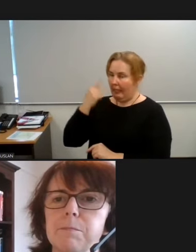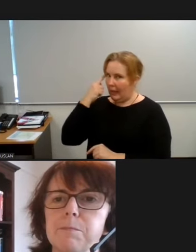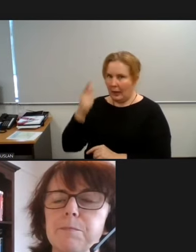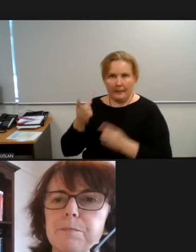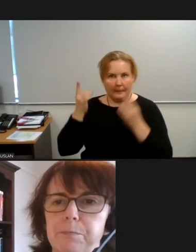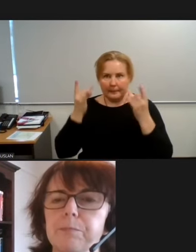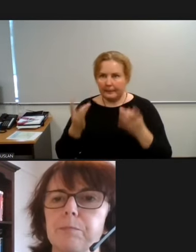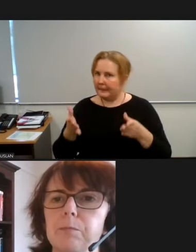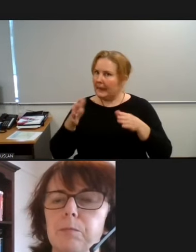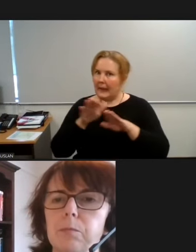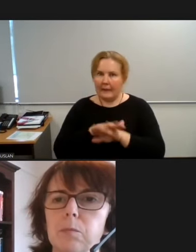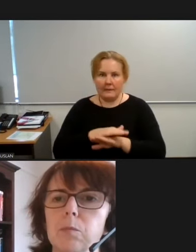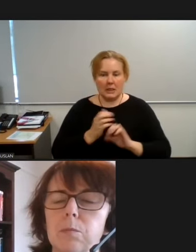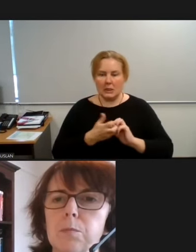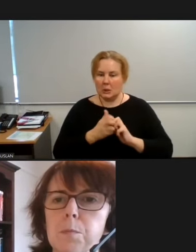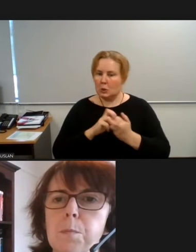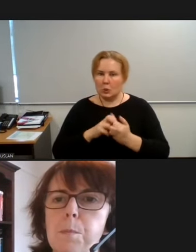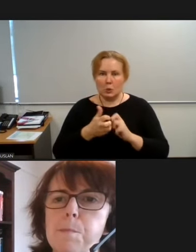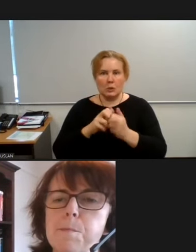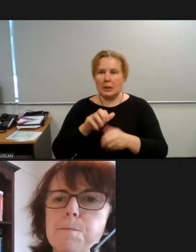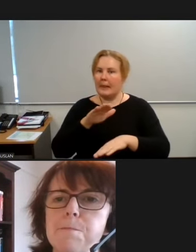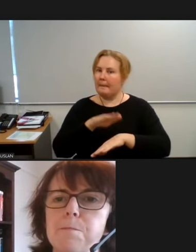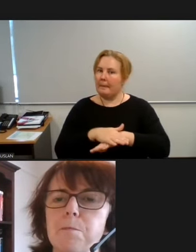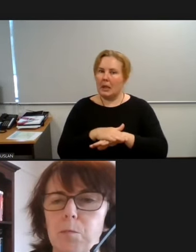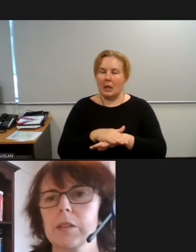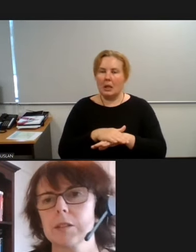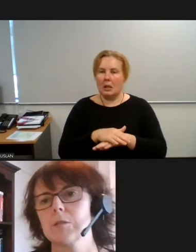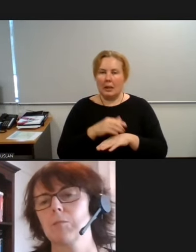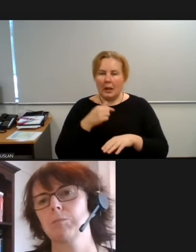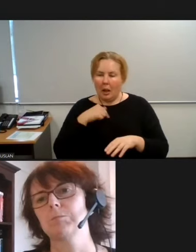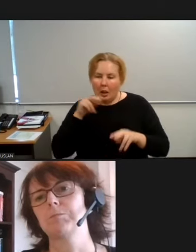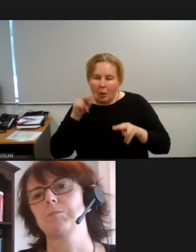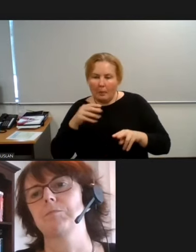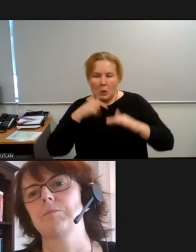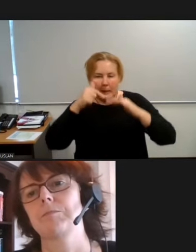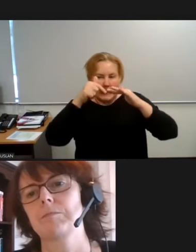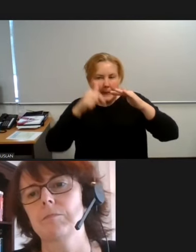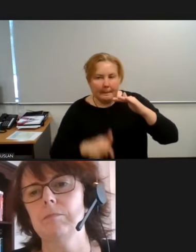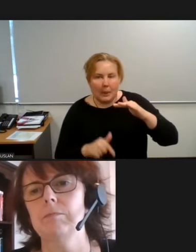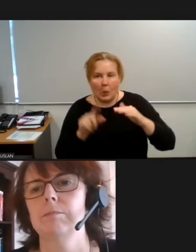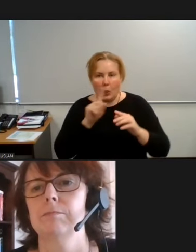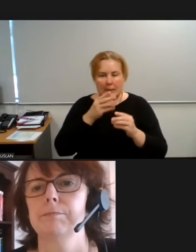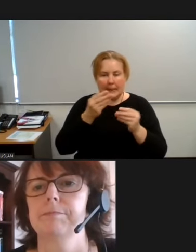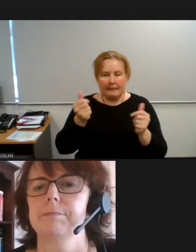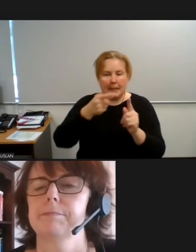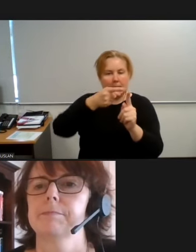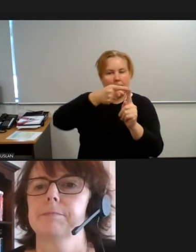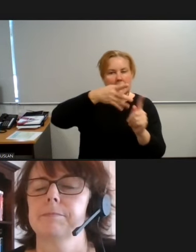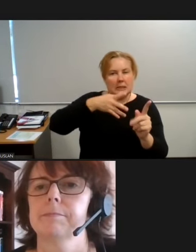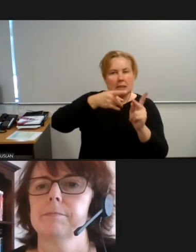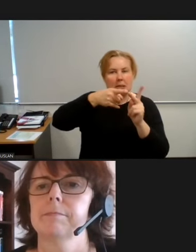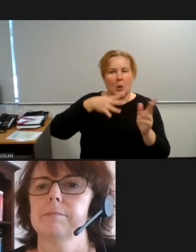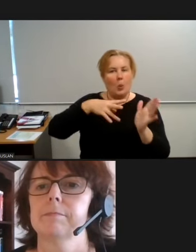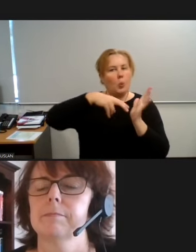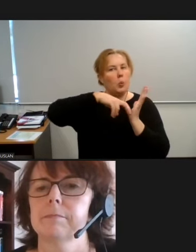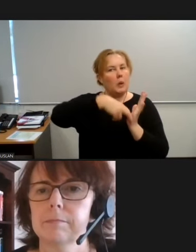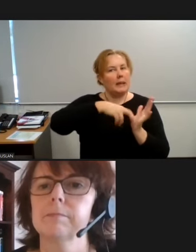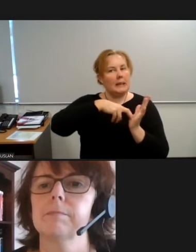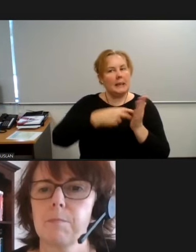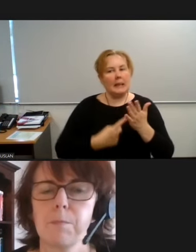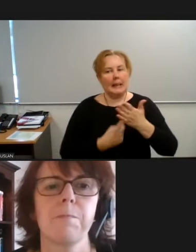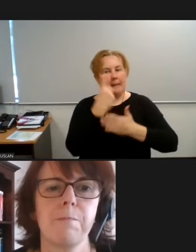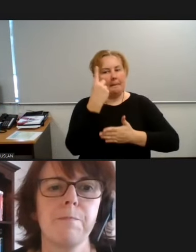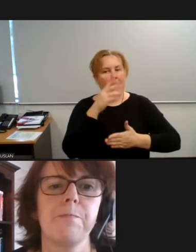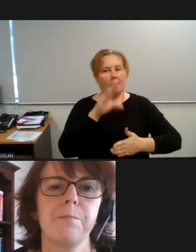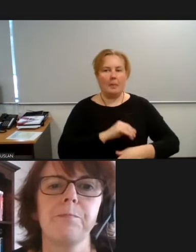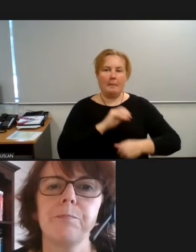of the issues as well about, but just to dig a little deeper in terms of, I guess, what some of the particular, I guess, the weaknesses that have come out of the pandemic.